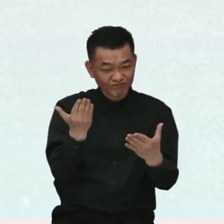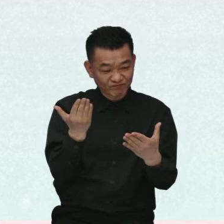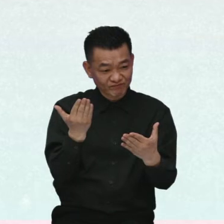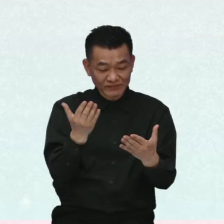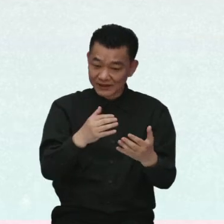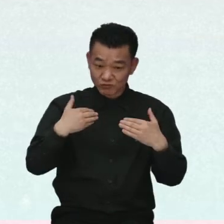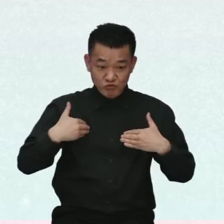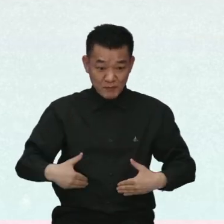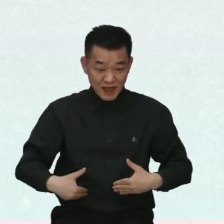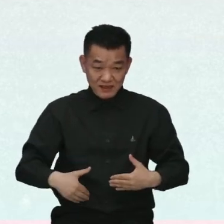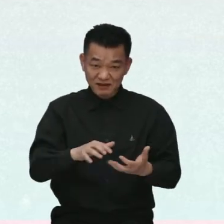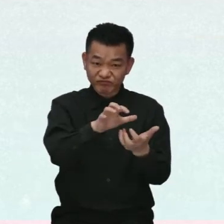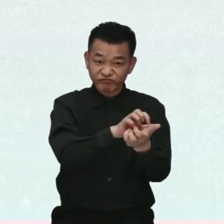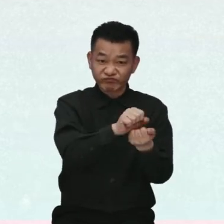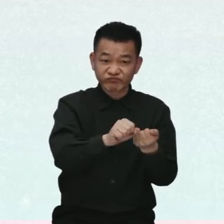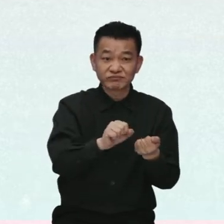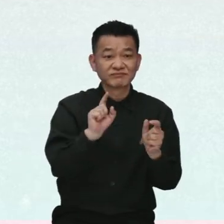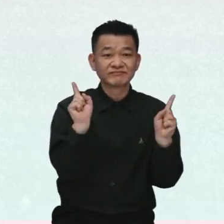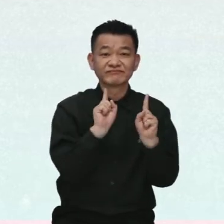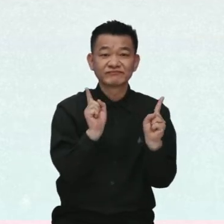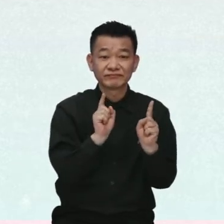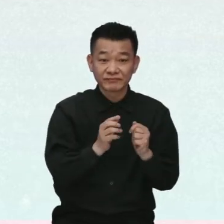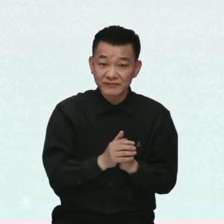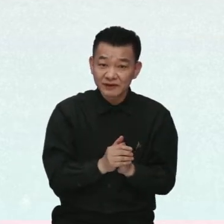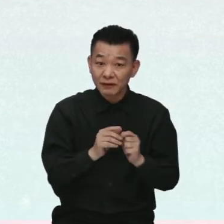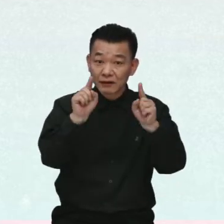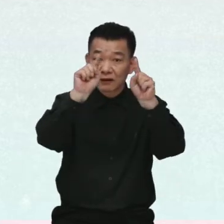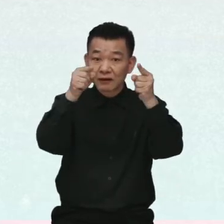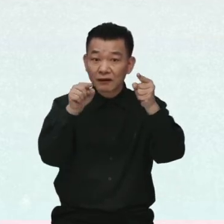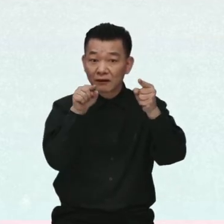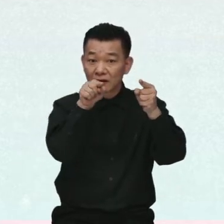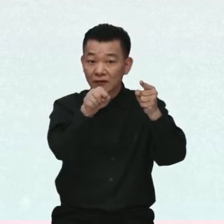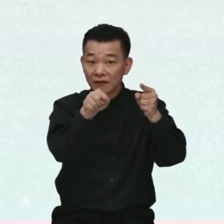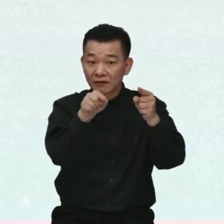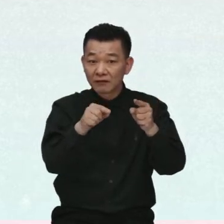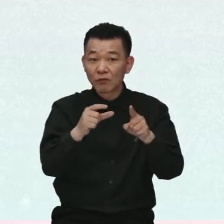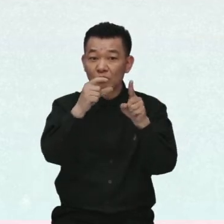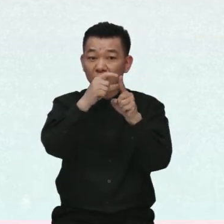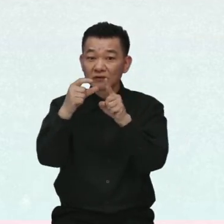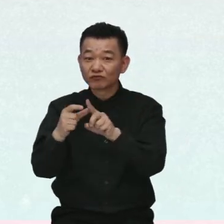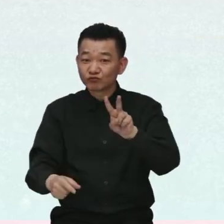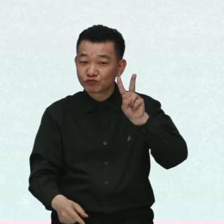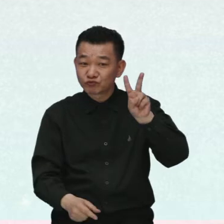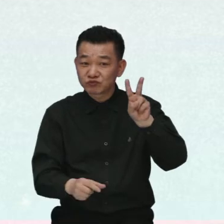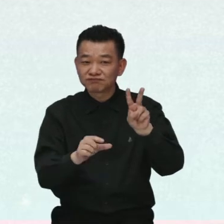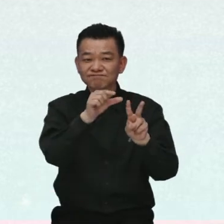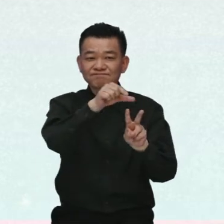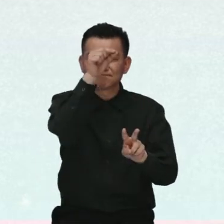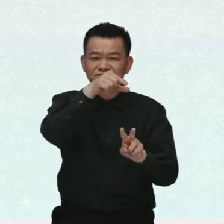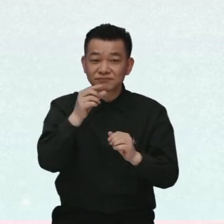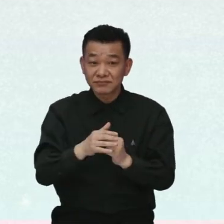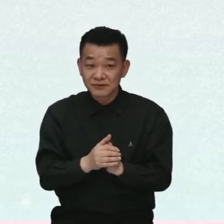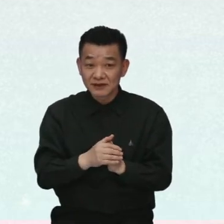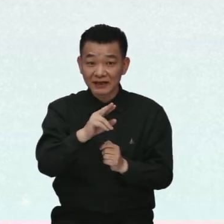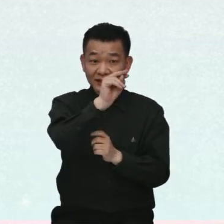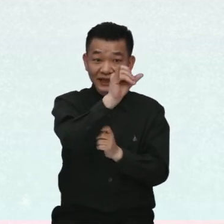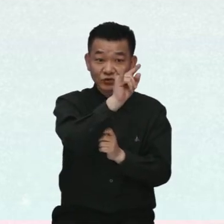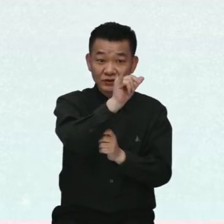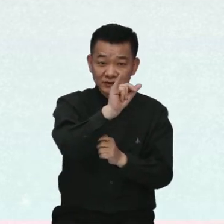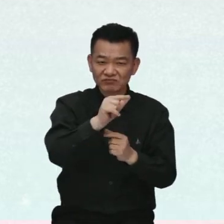an obvious violation of human rights. Select 2 correct words to fill in the blanks.